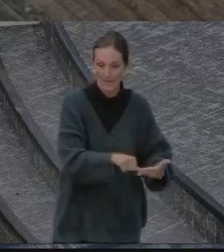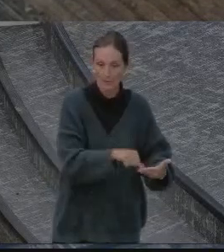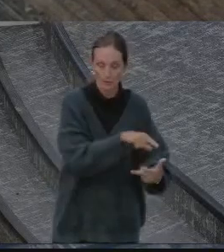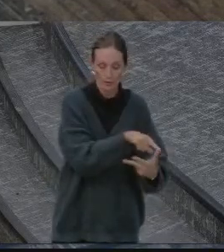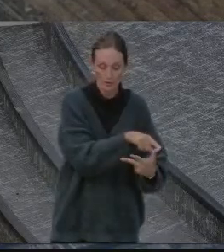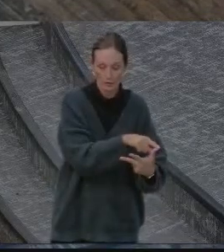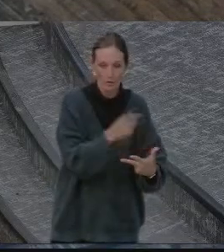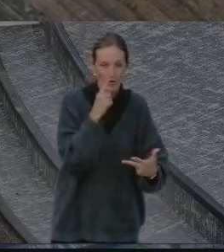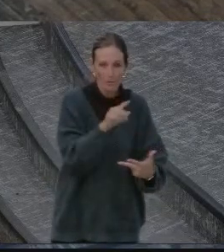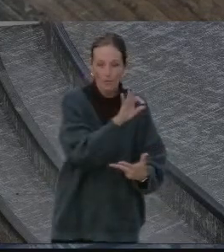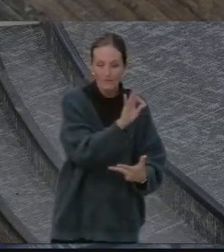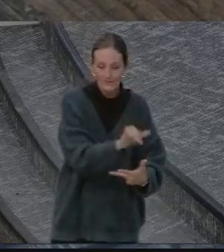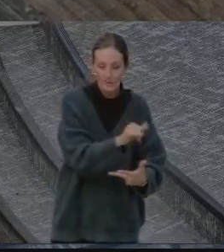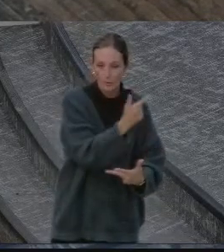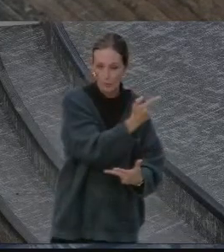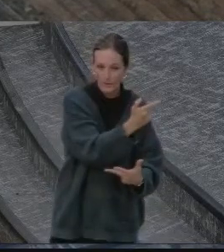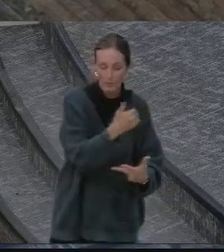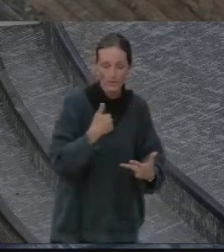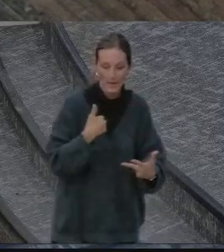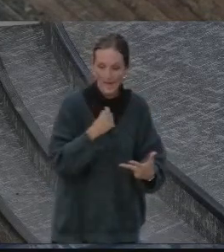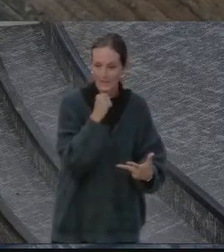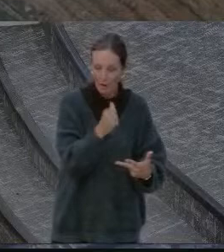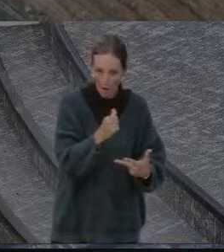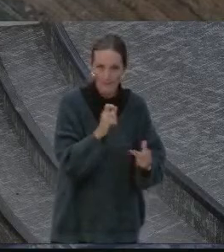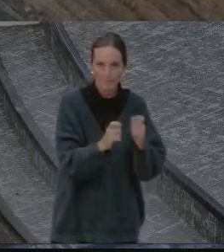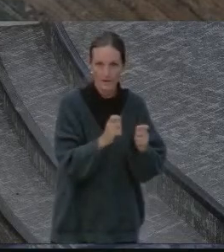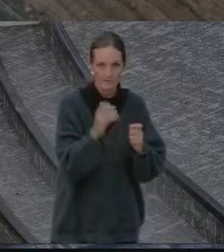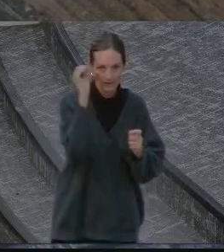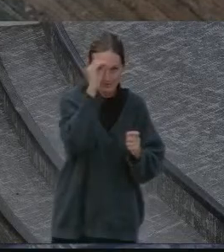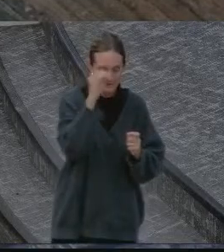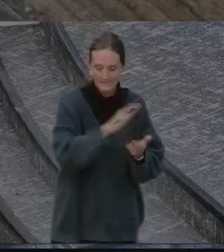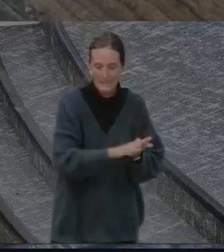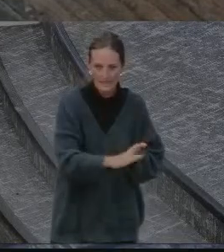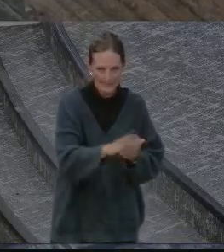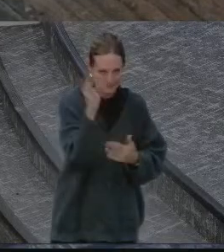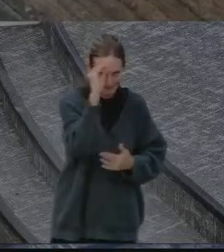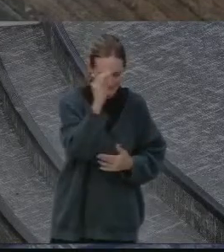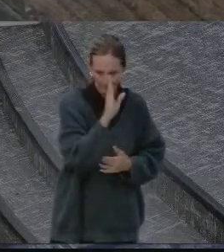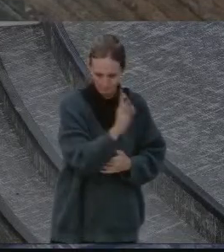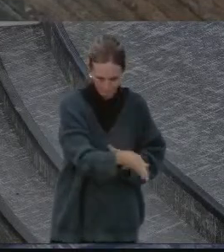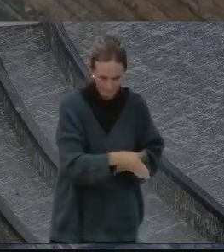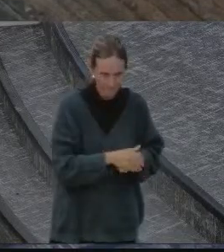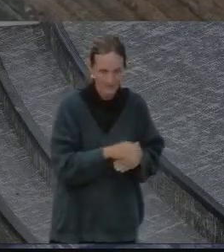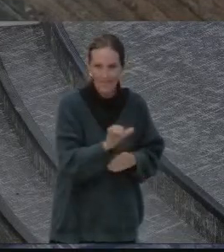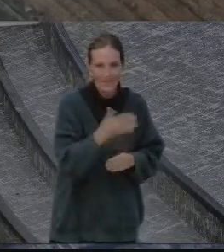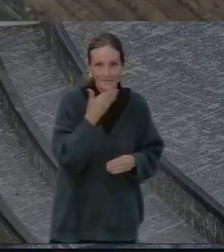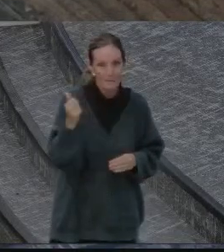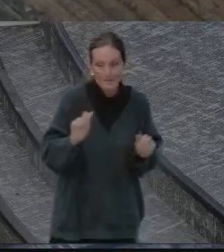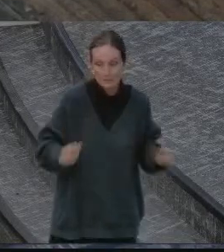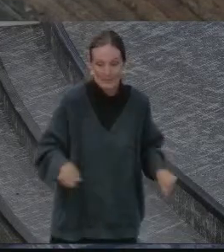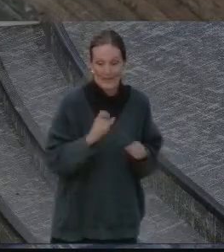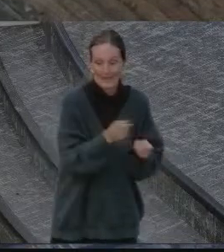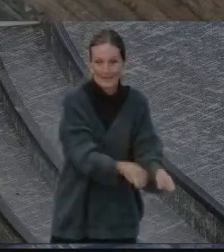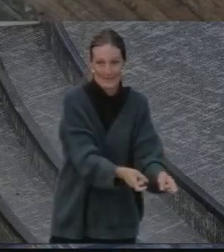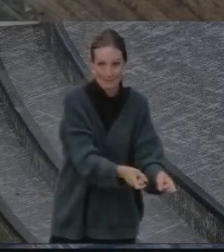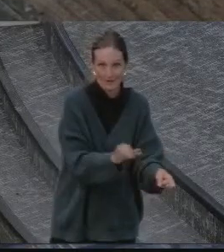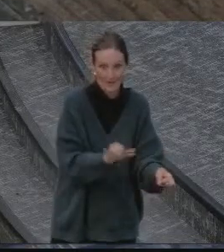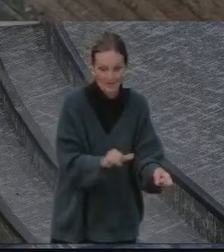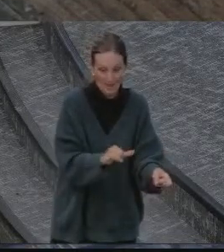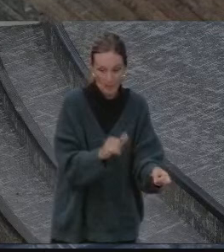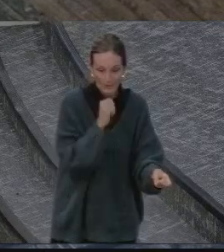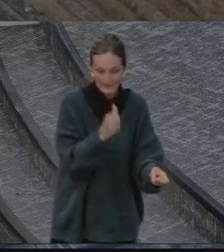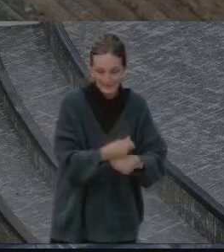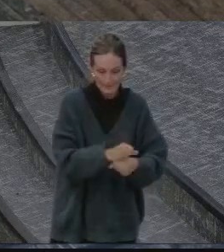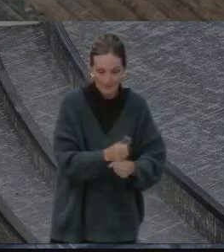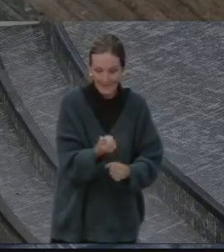fiscal year 21, we had an unmodified opinion, which is a clean opinion. So that's the best opinion we can give, that we didn't have to make any